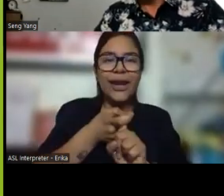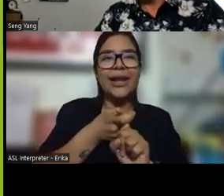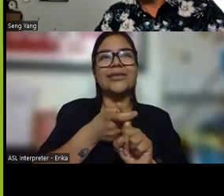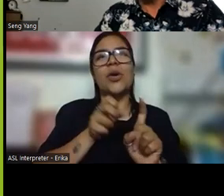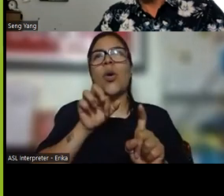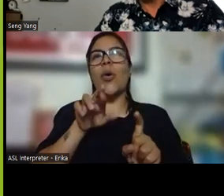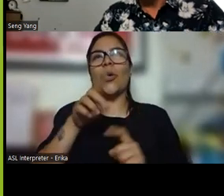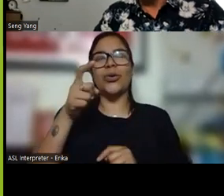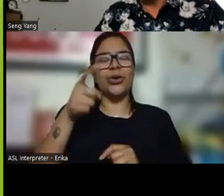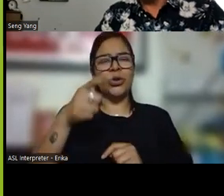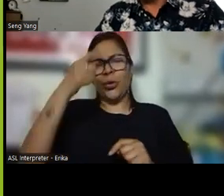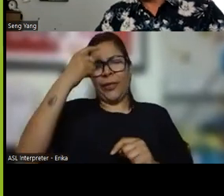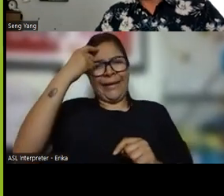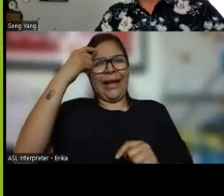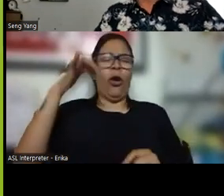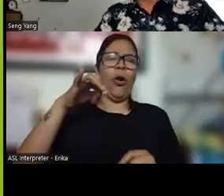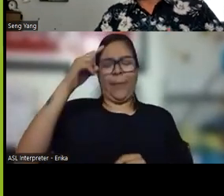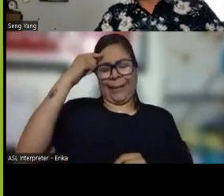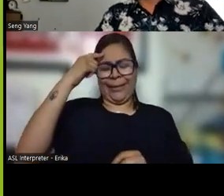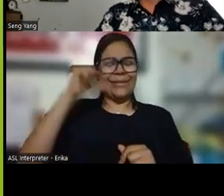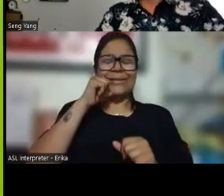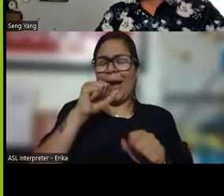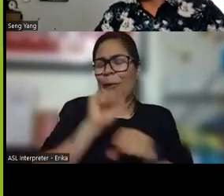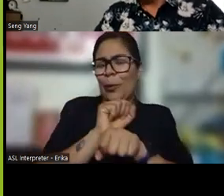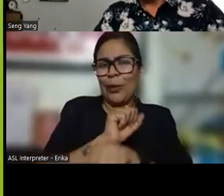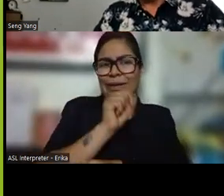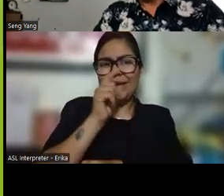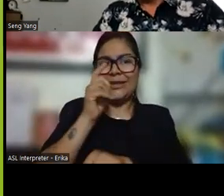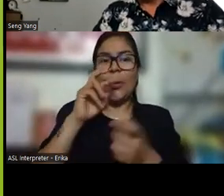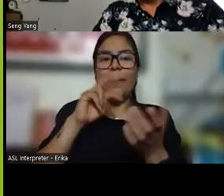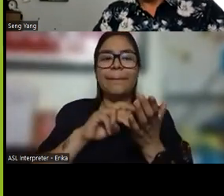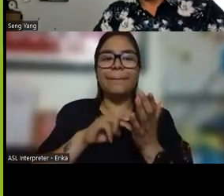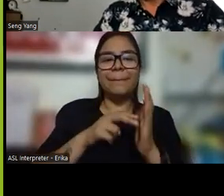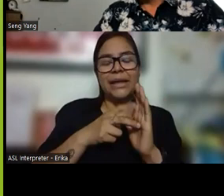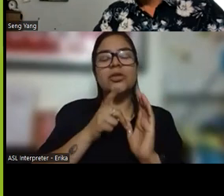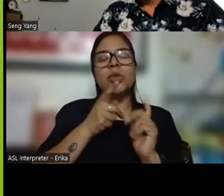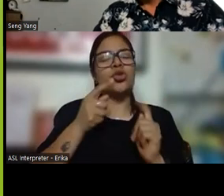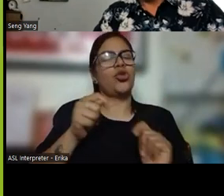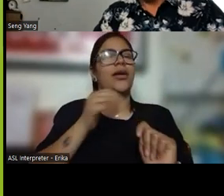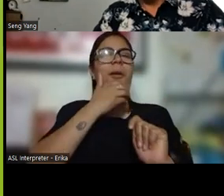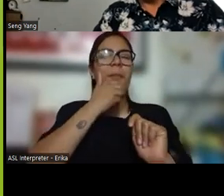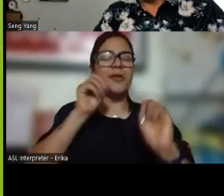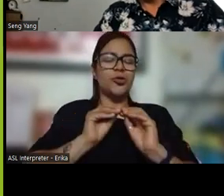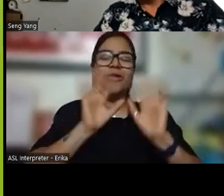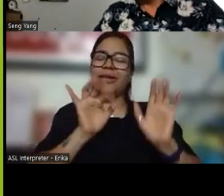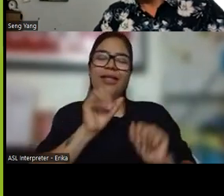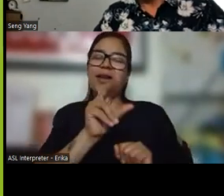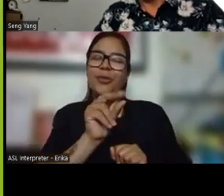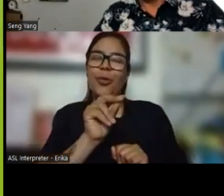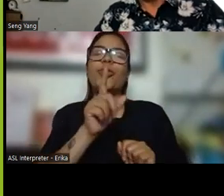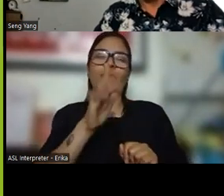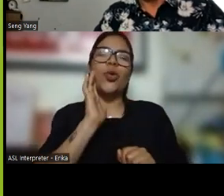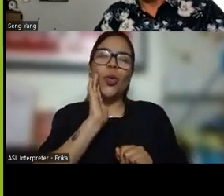crazy, that's a win, you win there. And this is something that we educate the Hmong community, and the elderly say no, that is